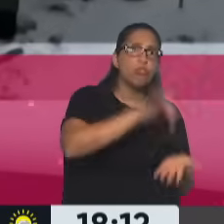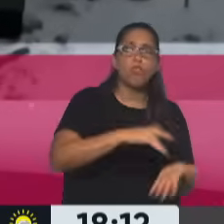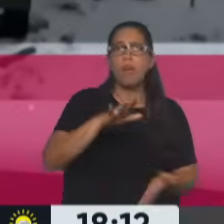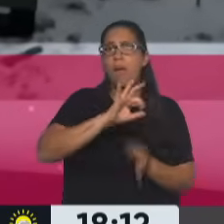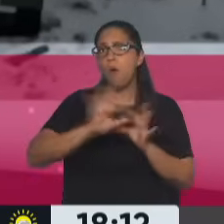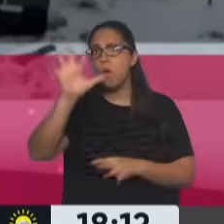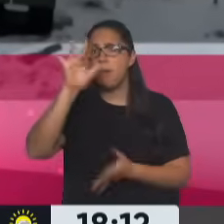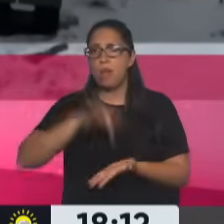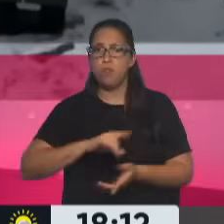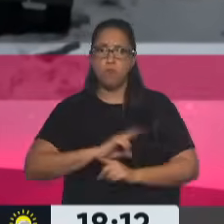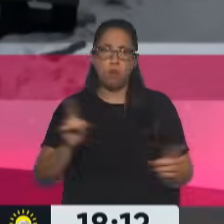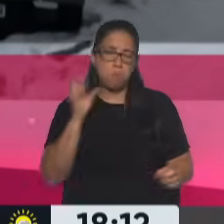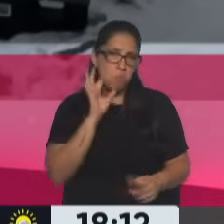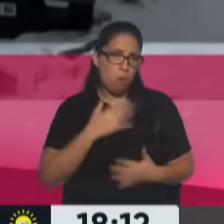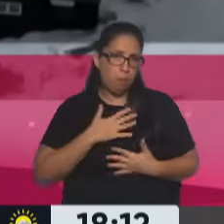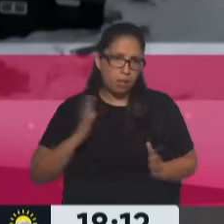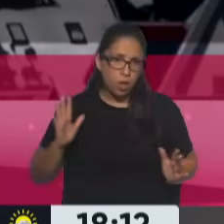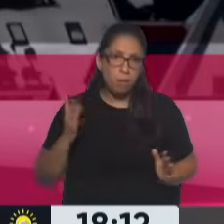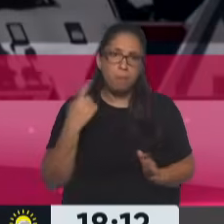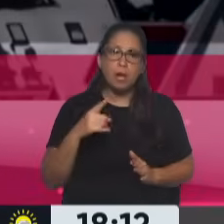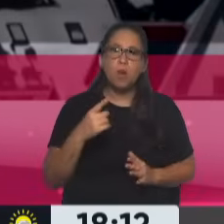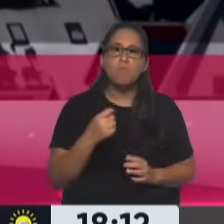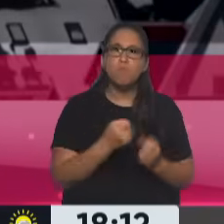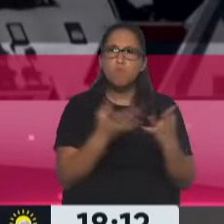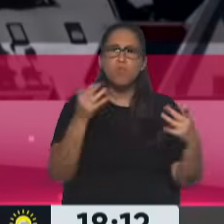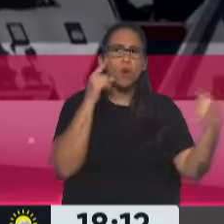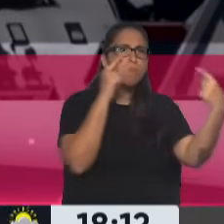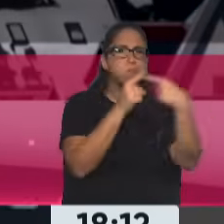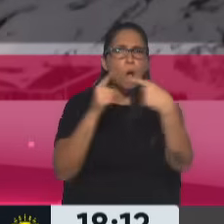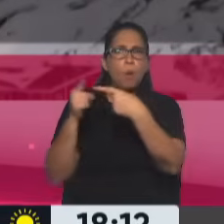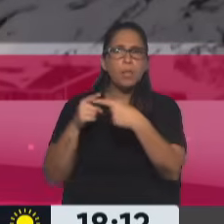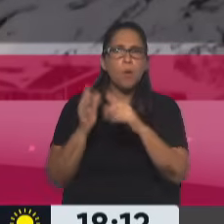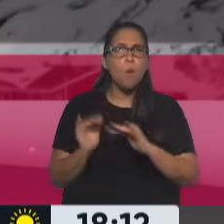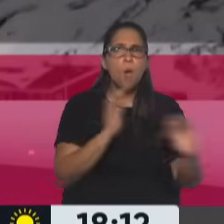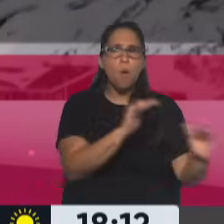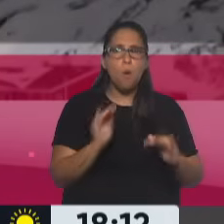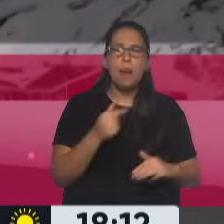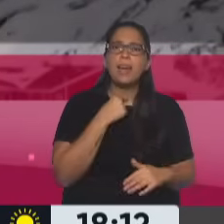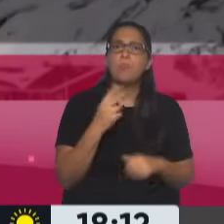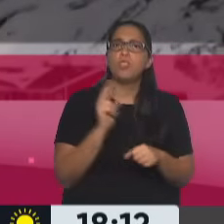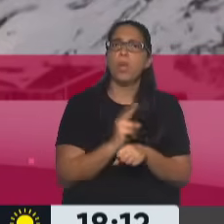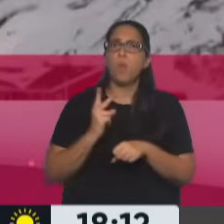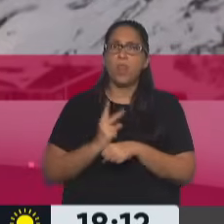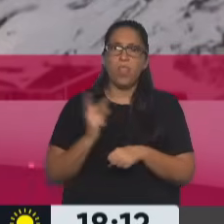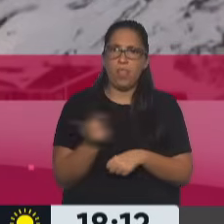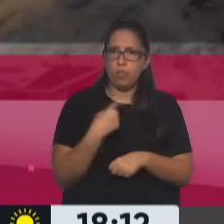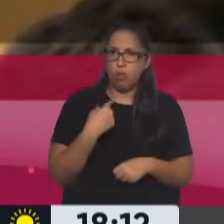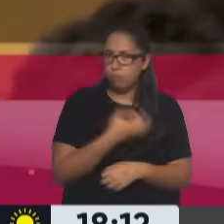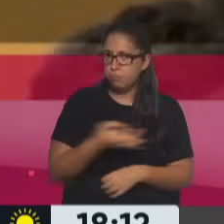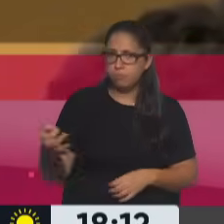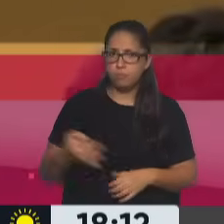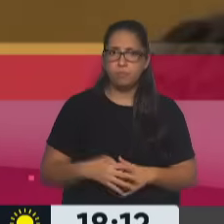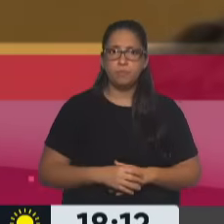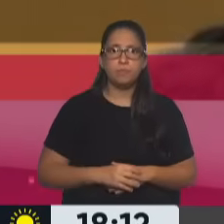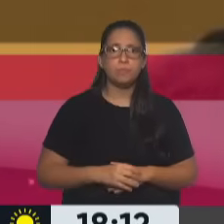Så faktisk er der jo mange fælles punkter og en fælles interesse i at varetage vores sikkerhed. I